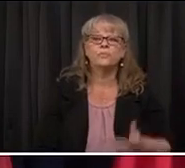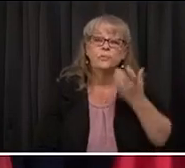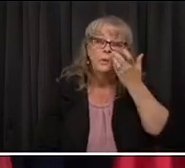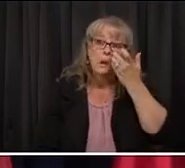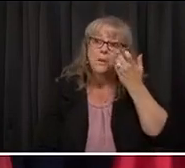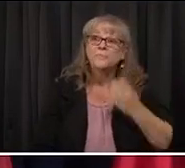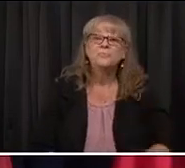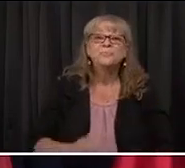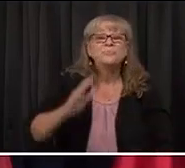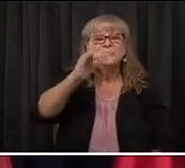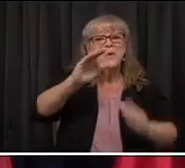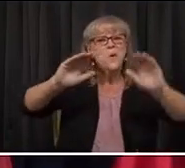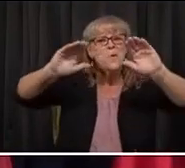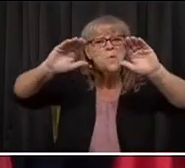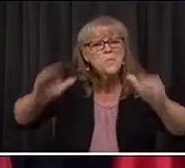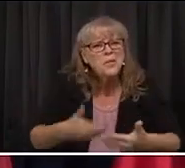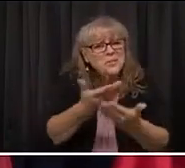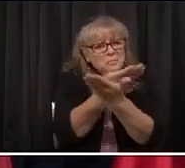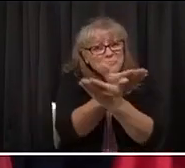Welcome, everybody.